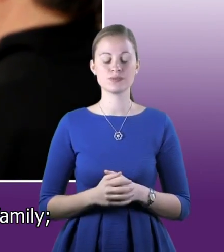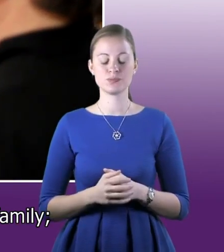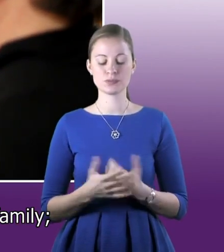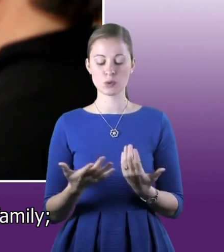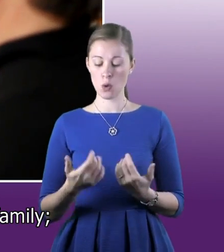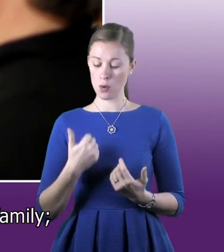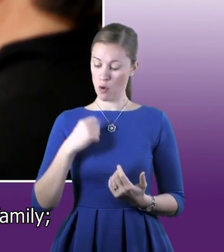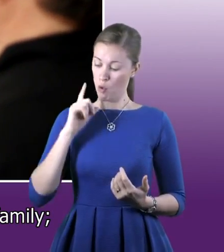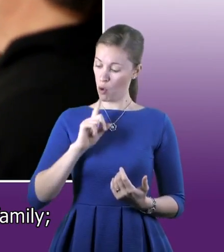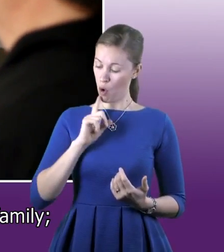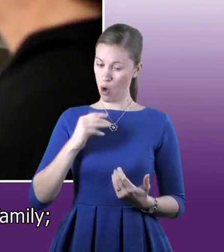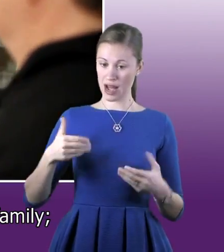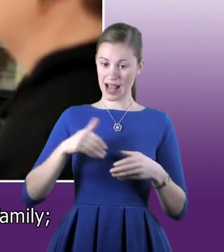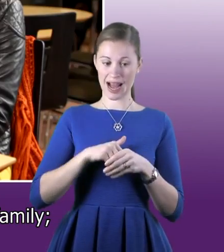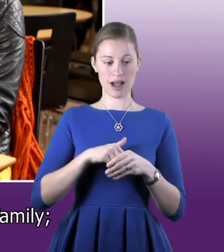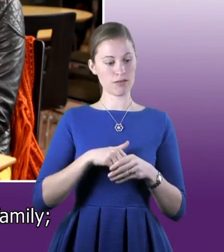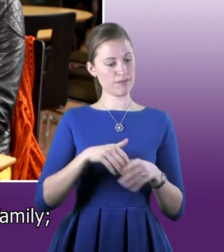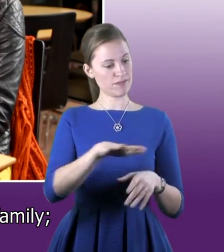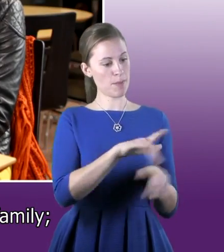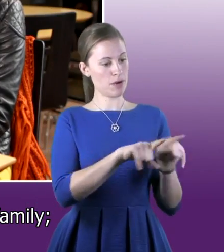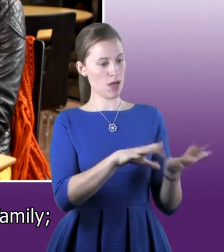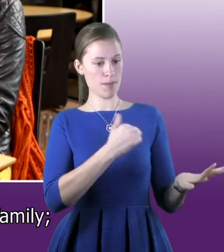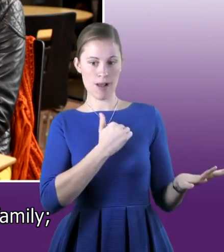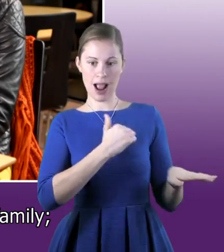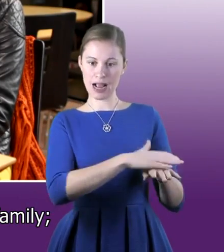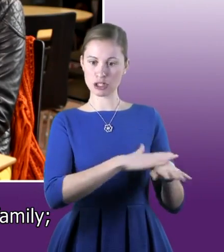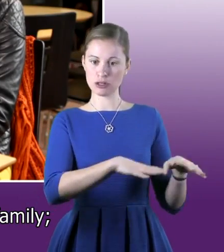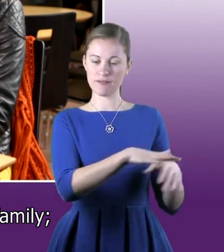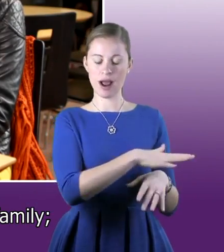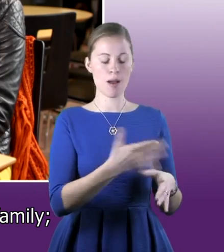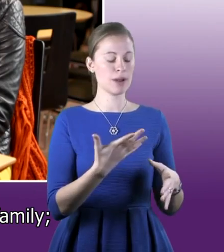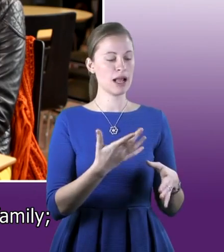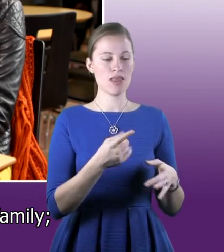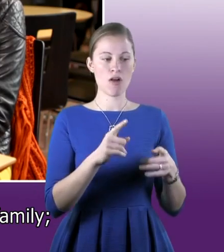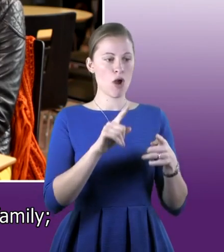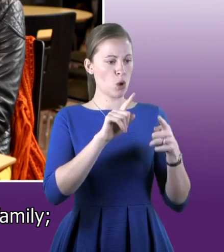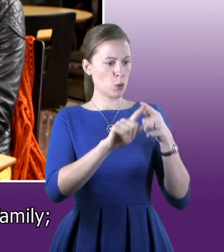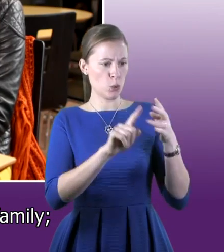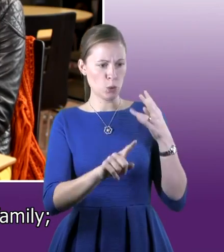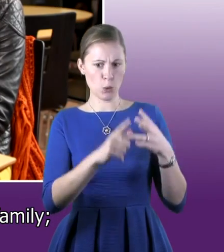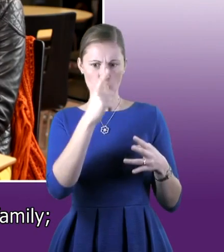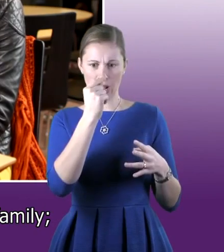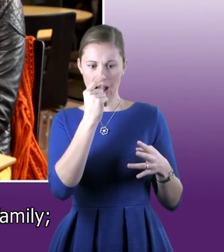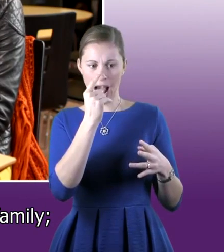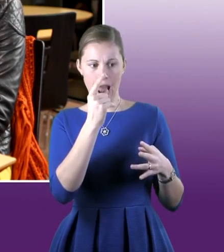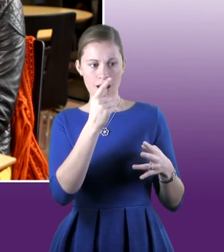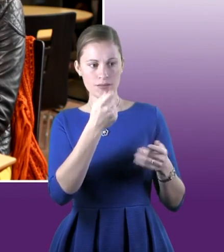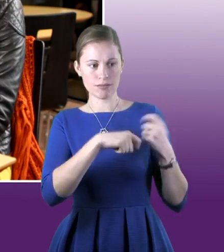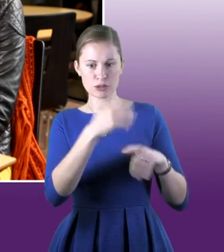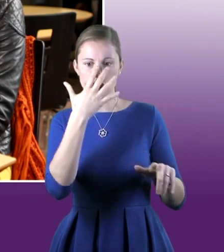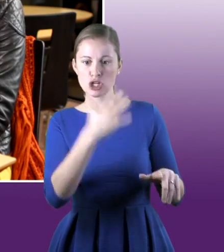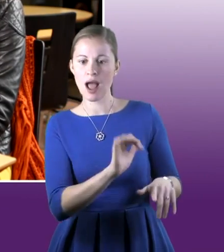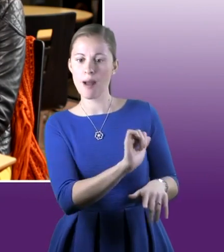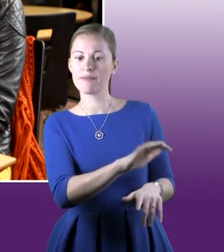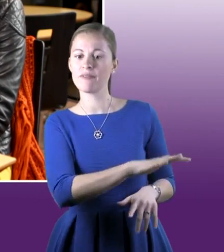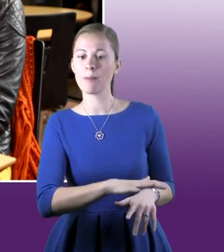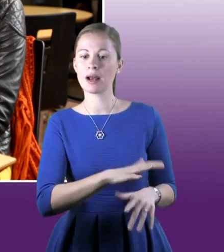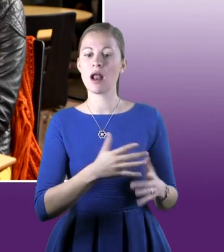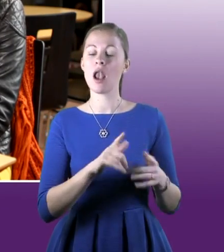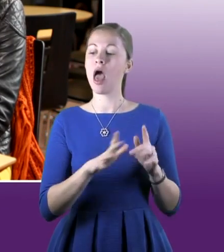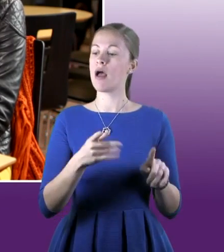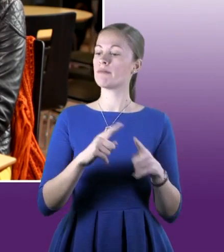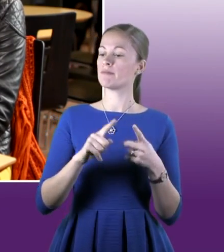in a family like mine, there are so many ways you can shame your family. Like